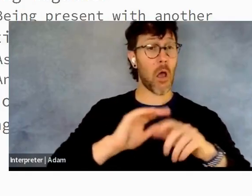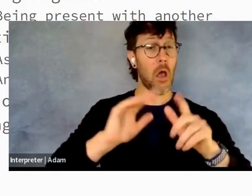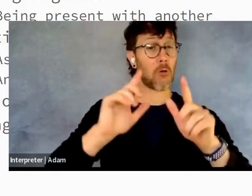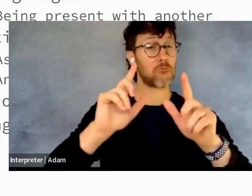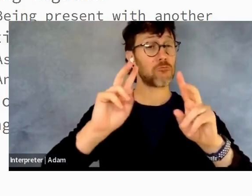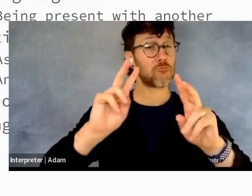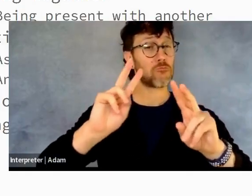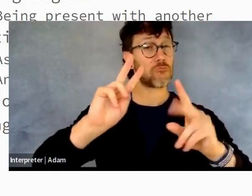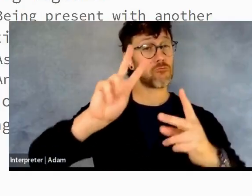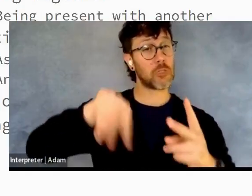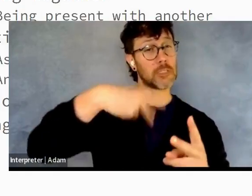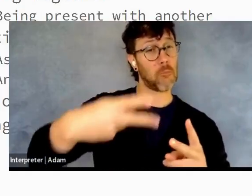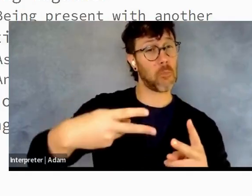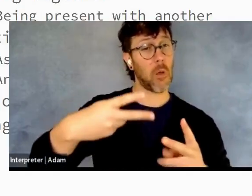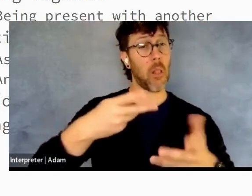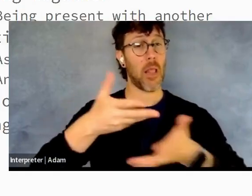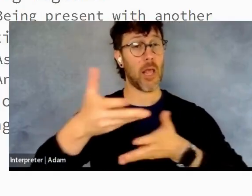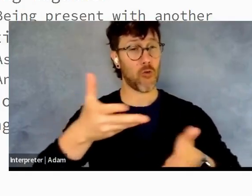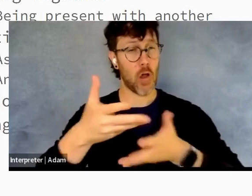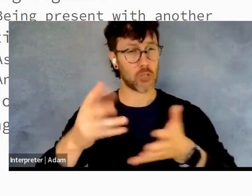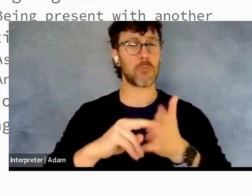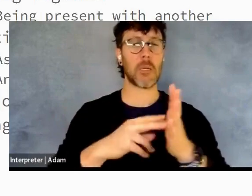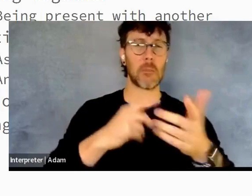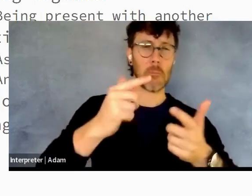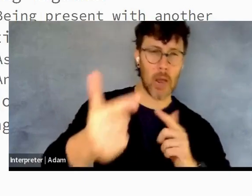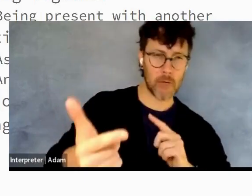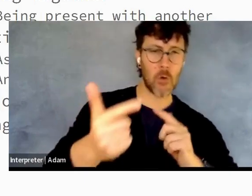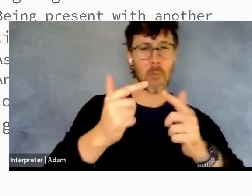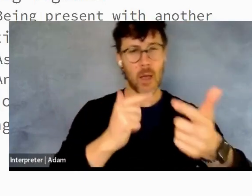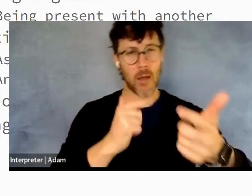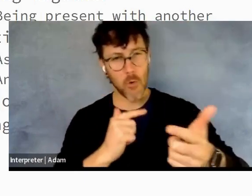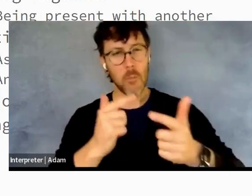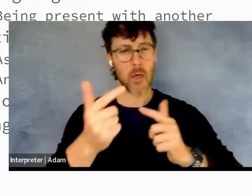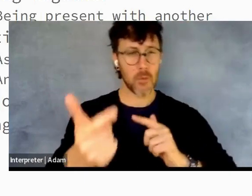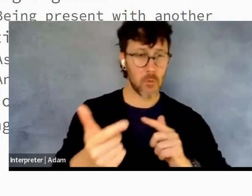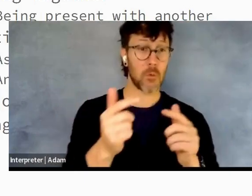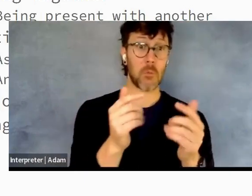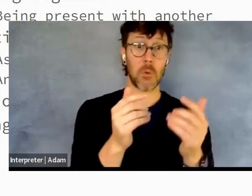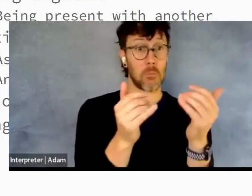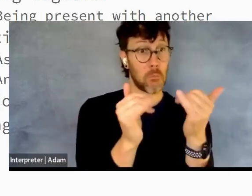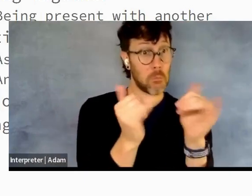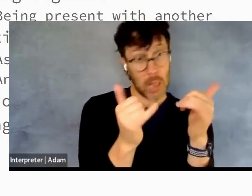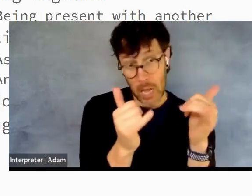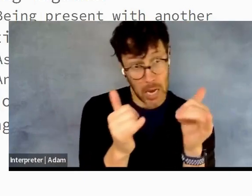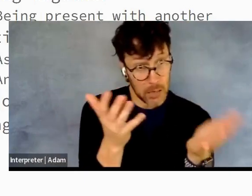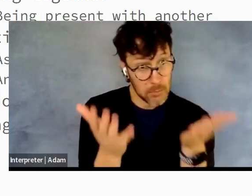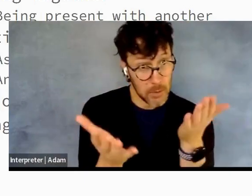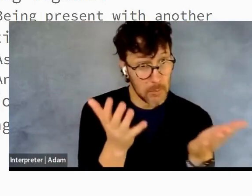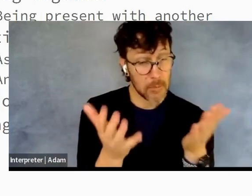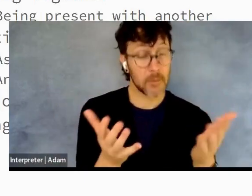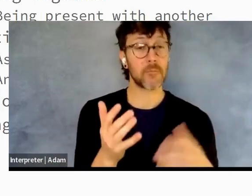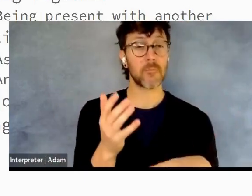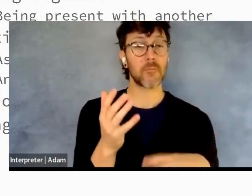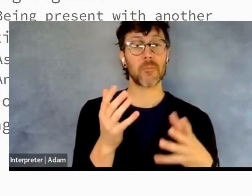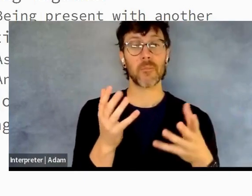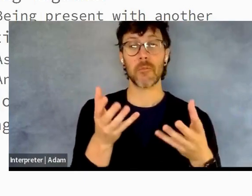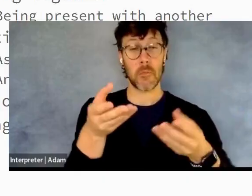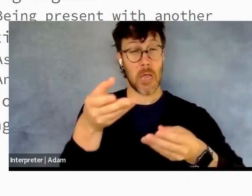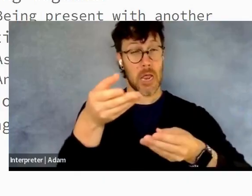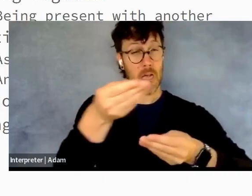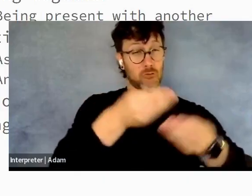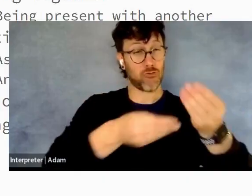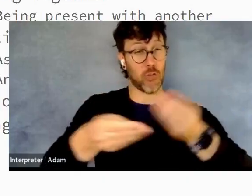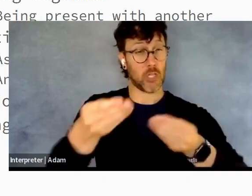so engaging in a back and forth exchange, whether that's in play, so working on exchanging materials during a